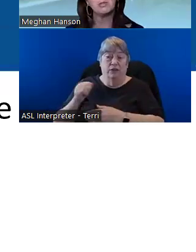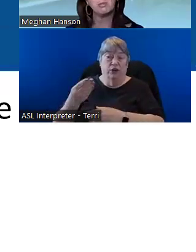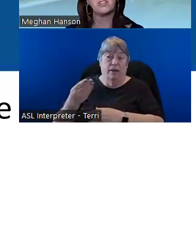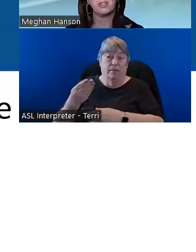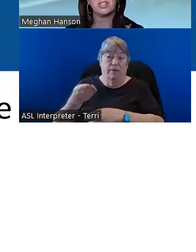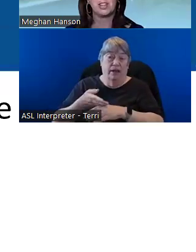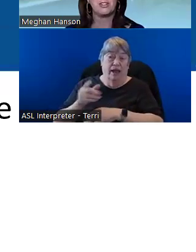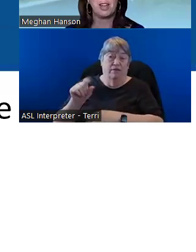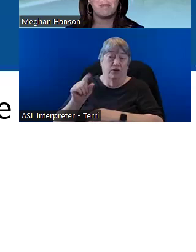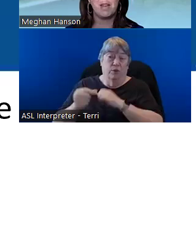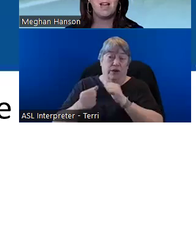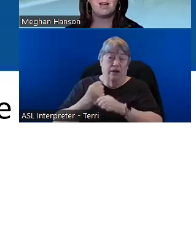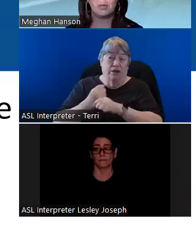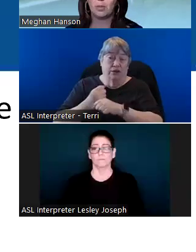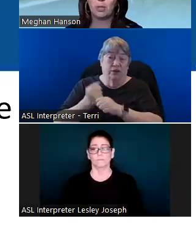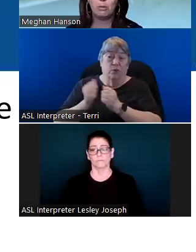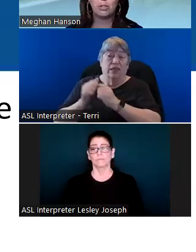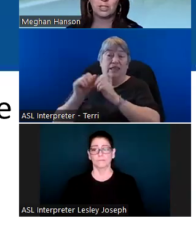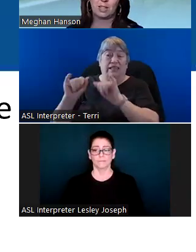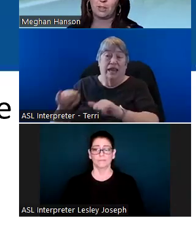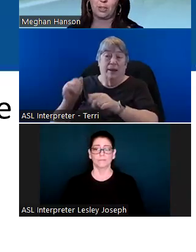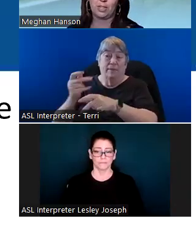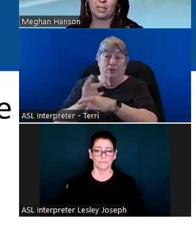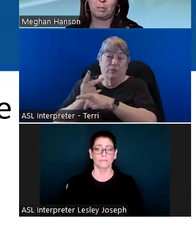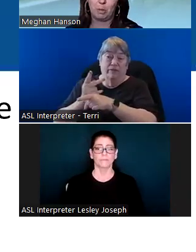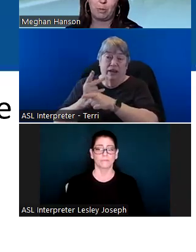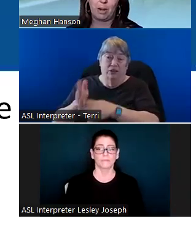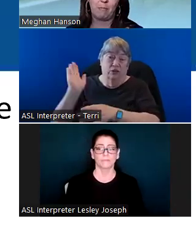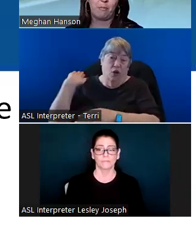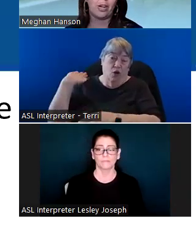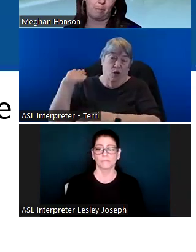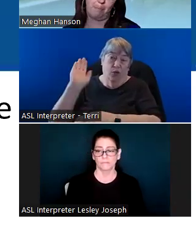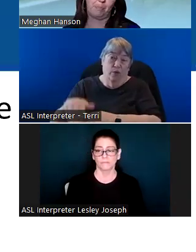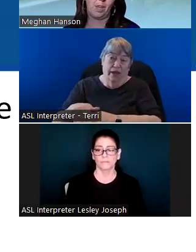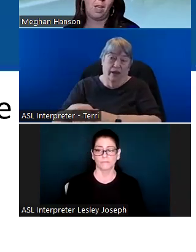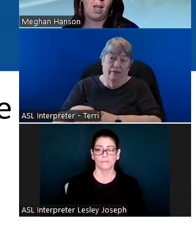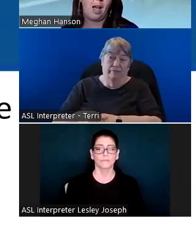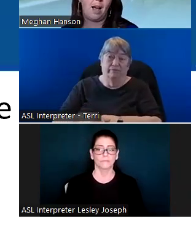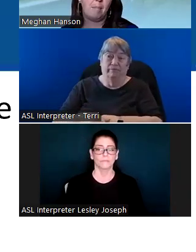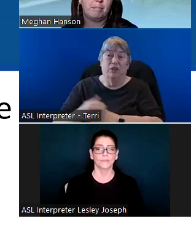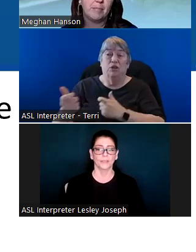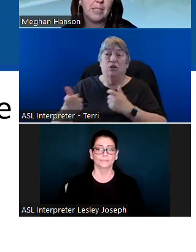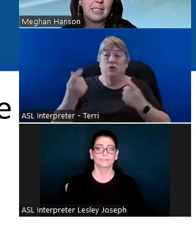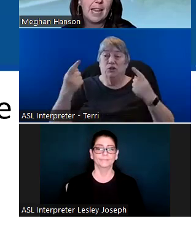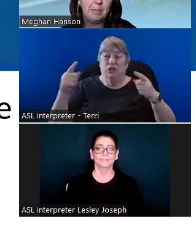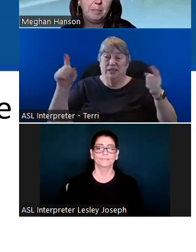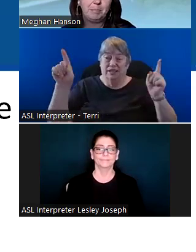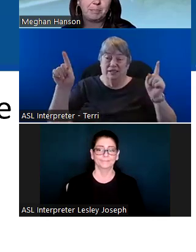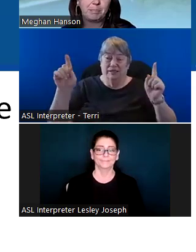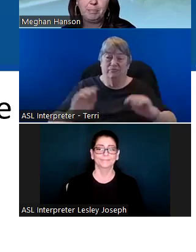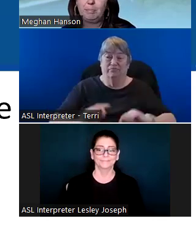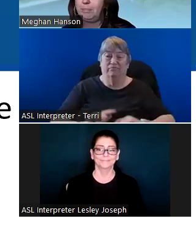and had the same supervisor the entire time. So it was a huge success for the extended employment program for him. Next